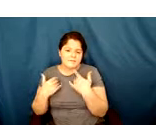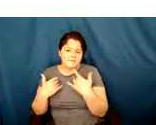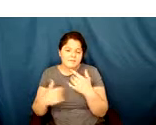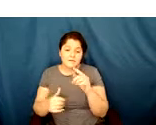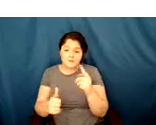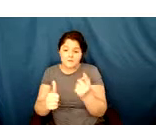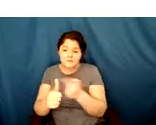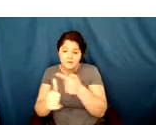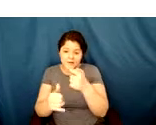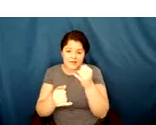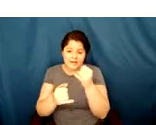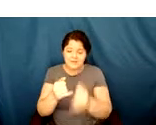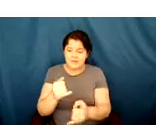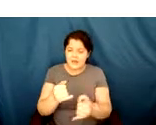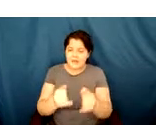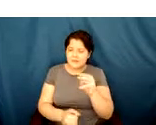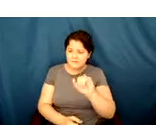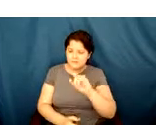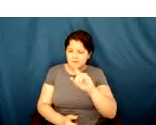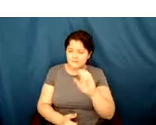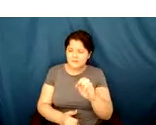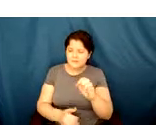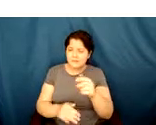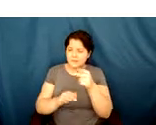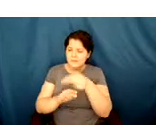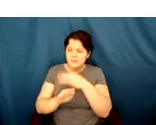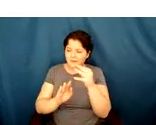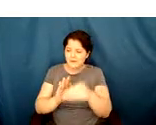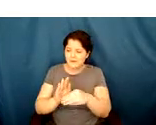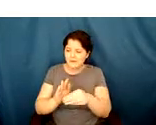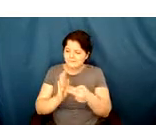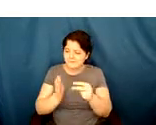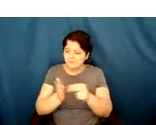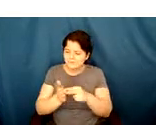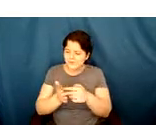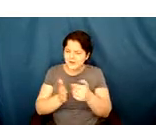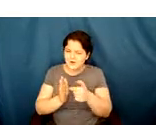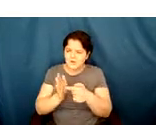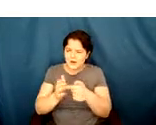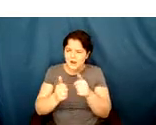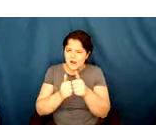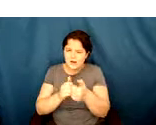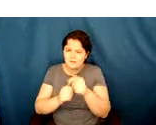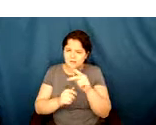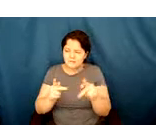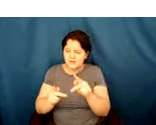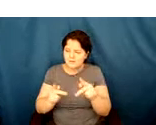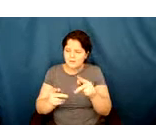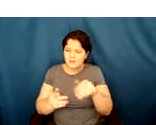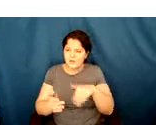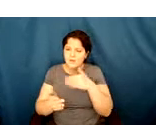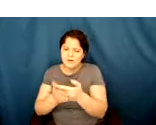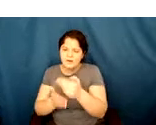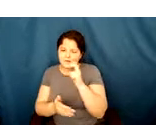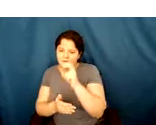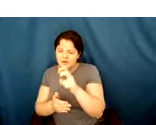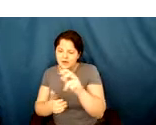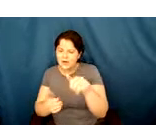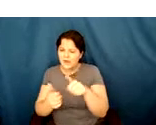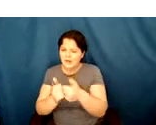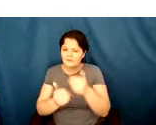plan, which looks at how people get to transit and how they get from transit to their destination.